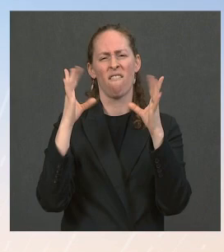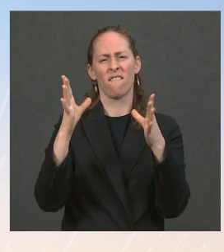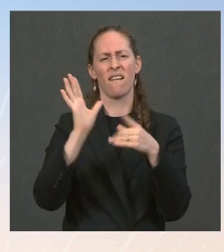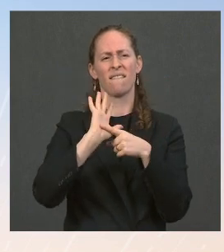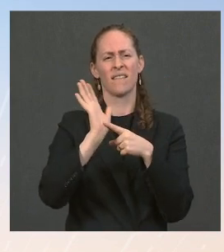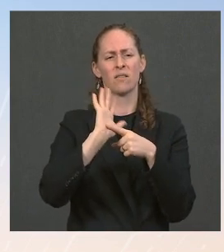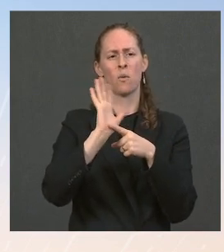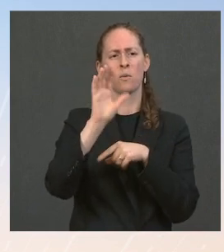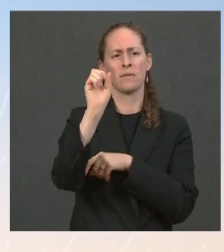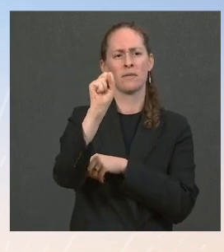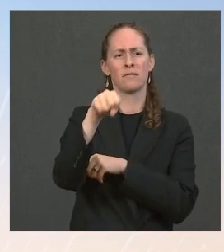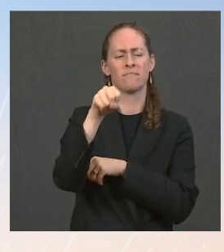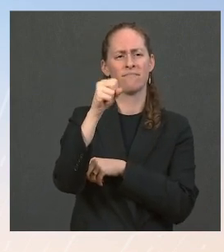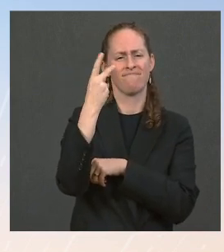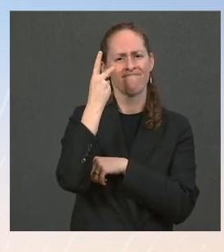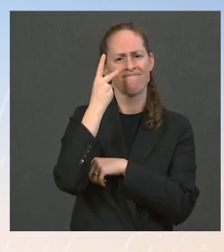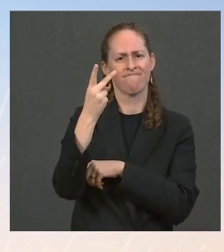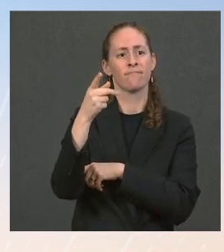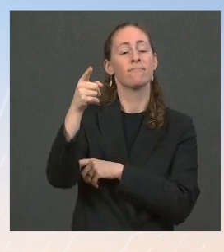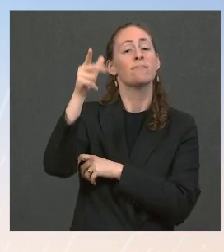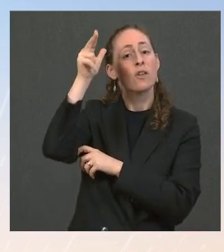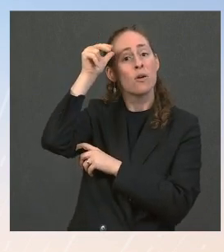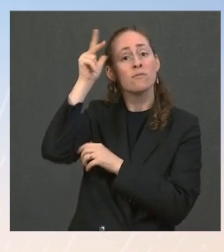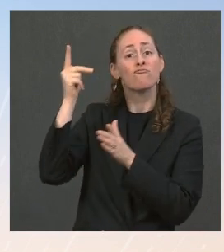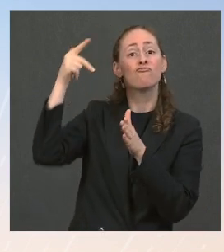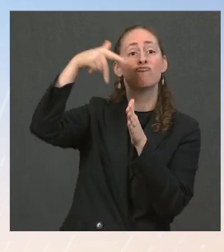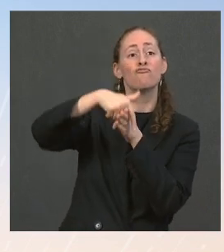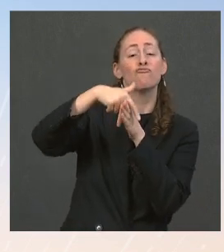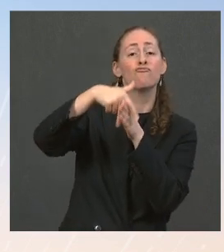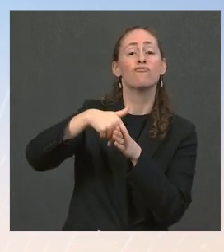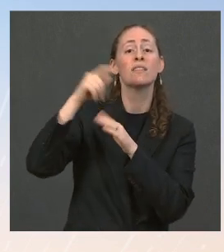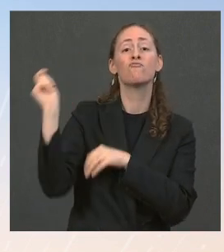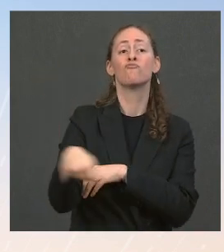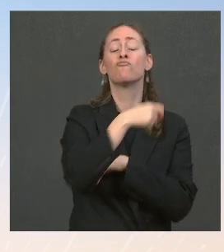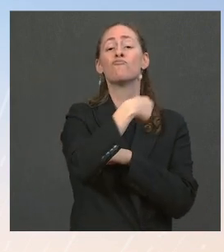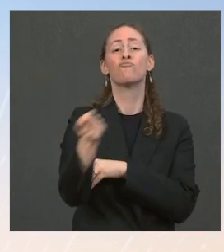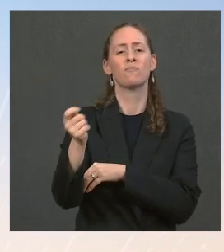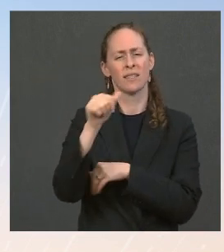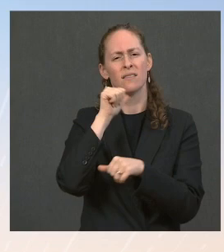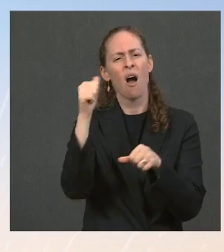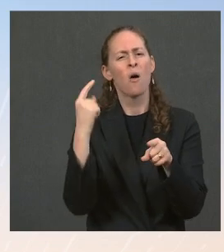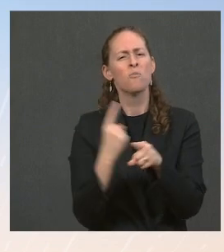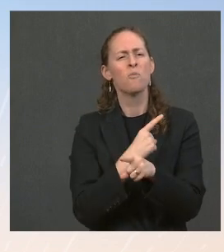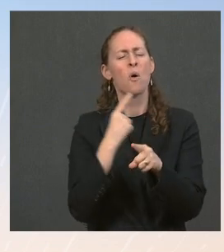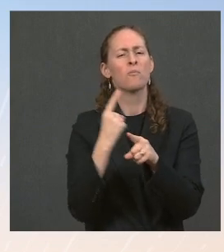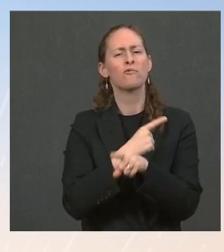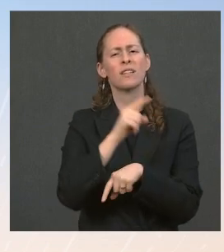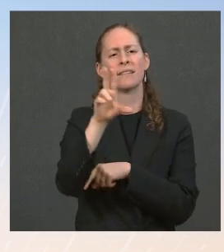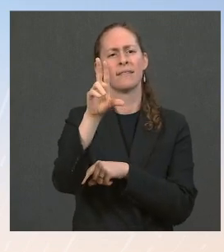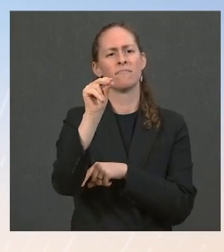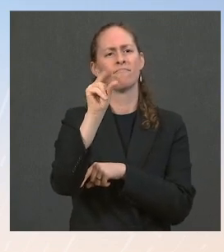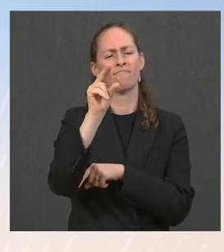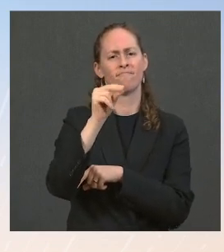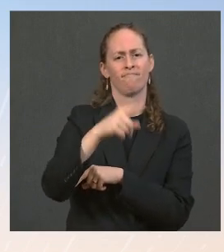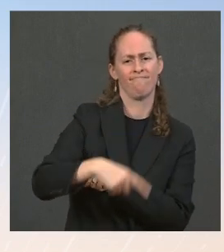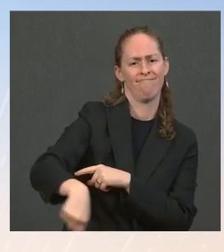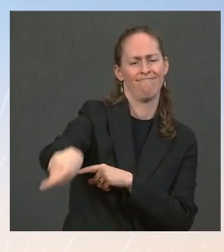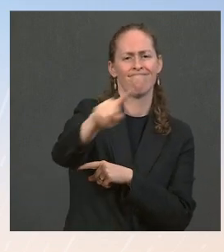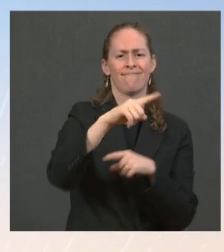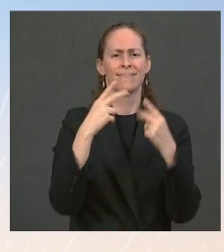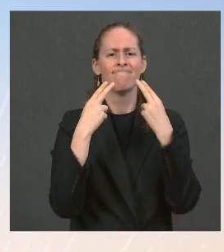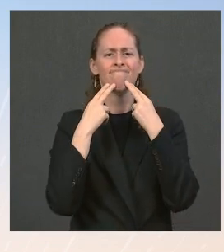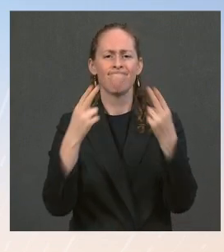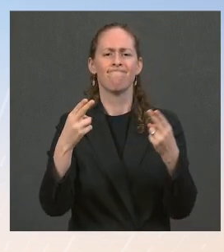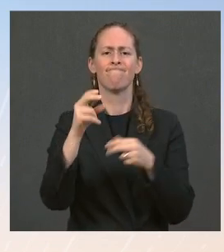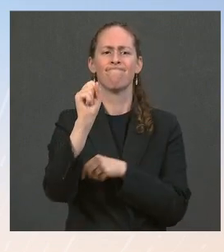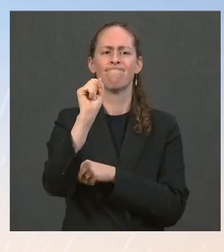officers on horses using brutal and inappropriate measures against innocent people. I think it's important to address that and